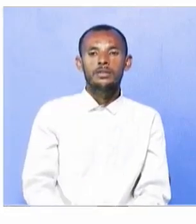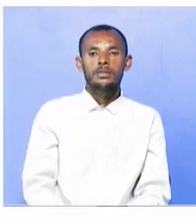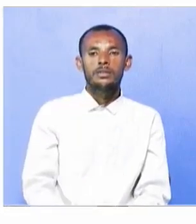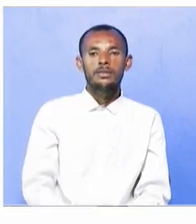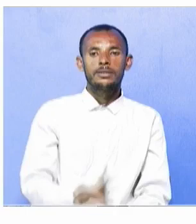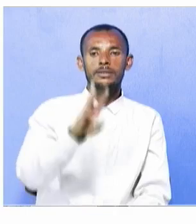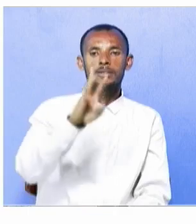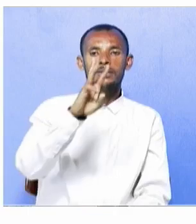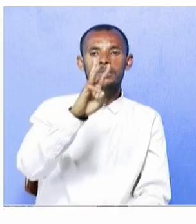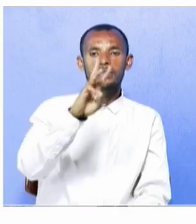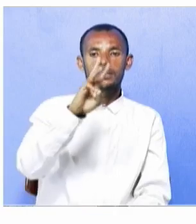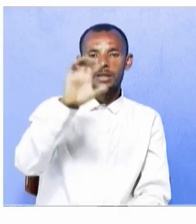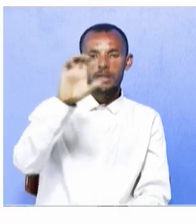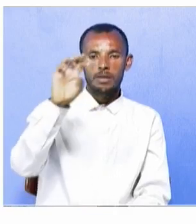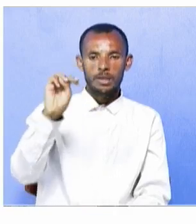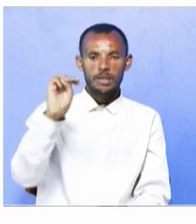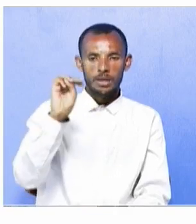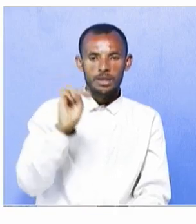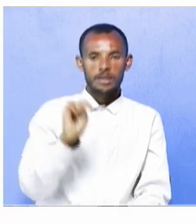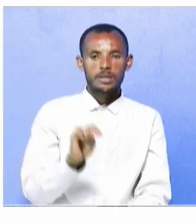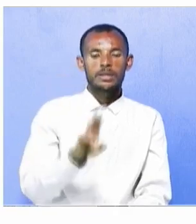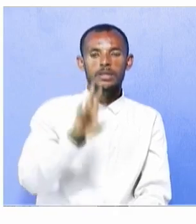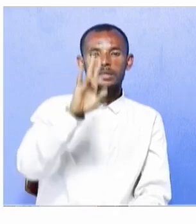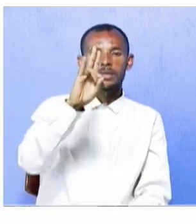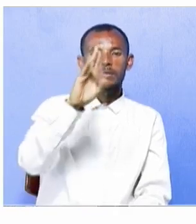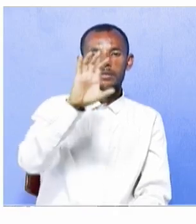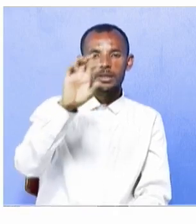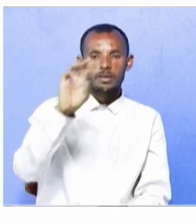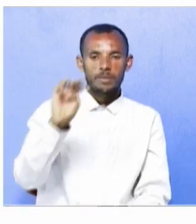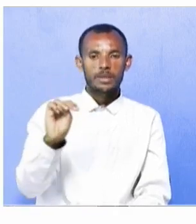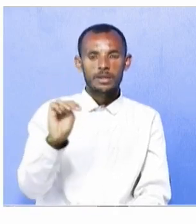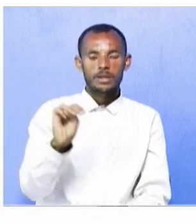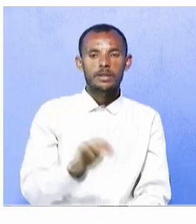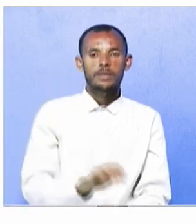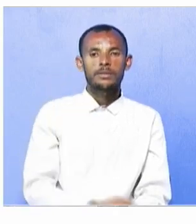Six centimeter, 7 centimeter,